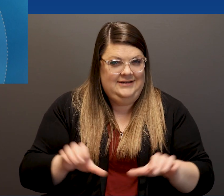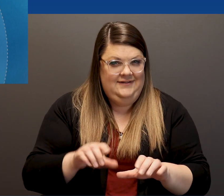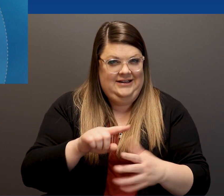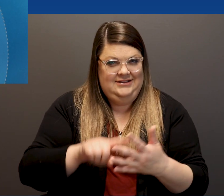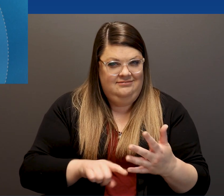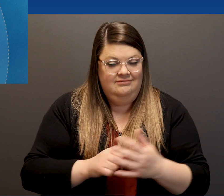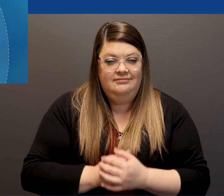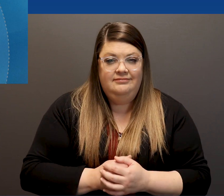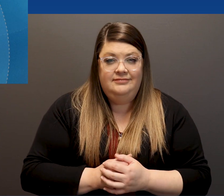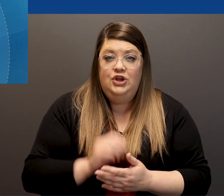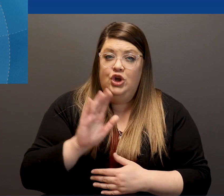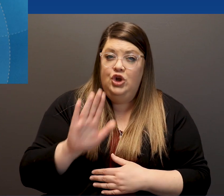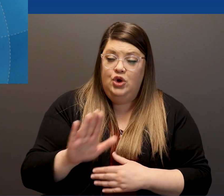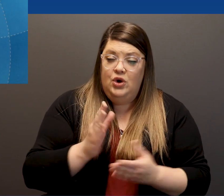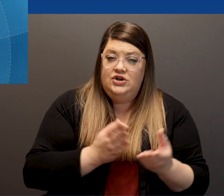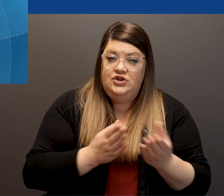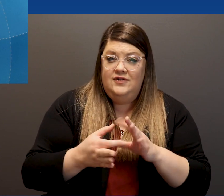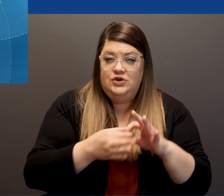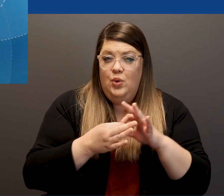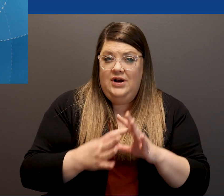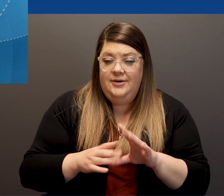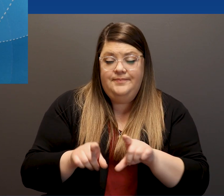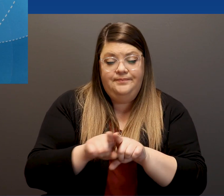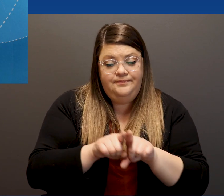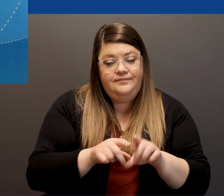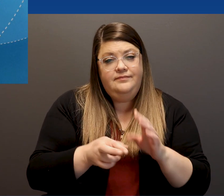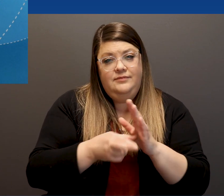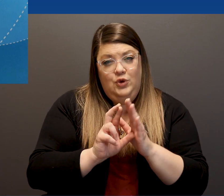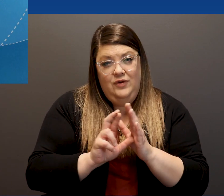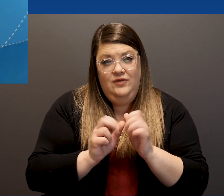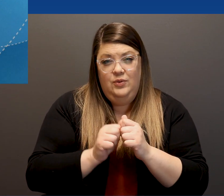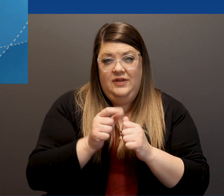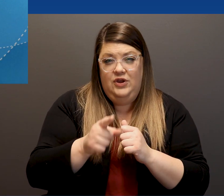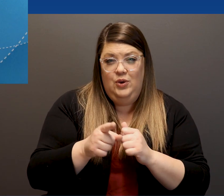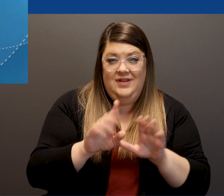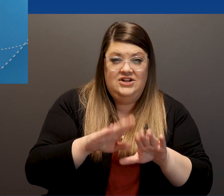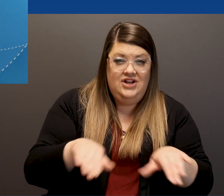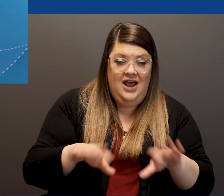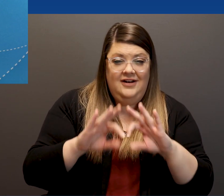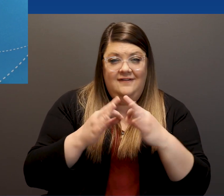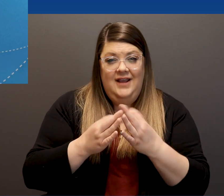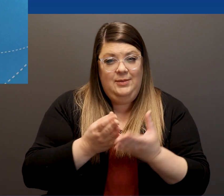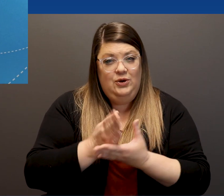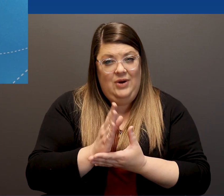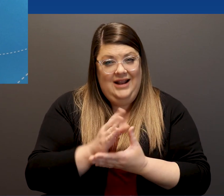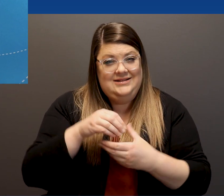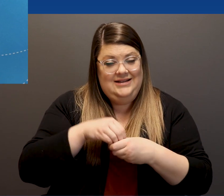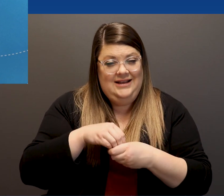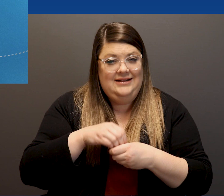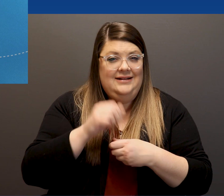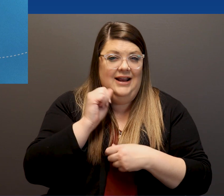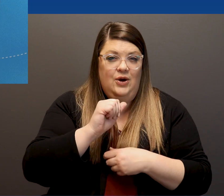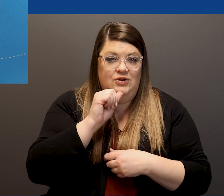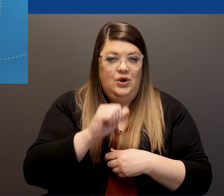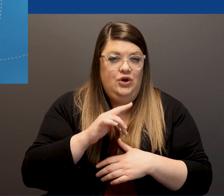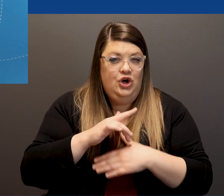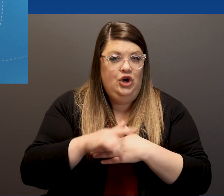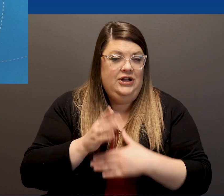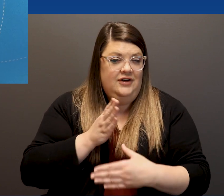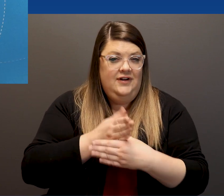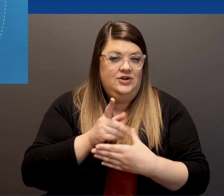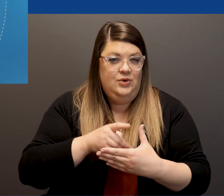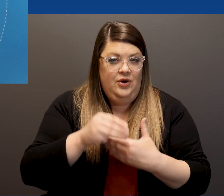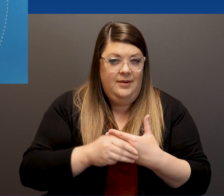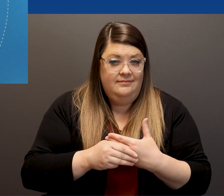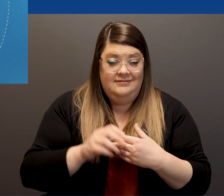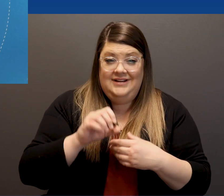service coordinator will also review with you the child and family rights in the Arizona Early Intervention Program. If